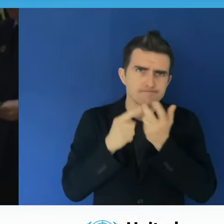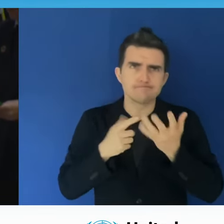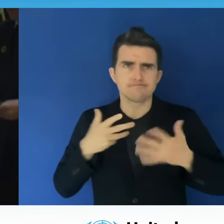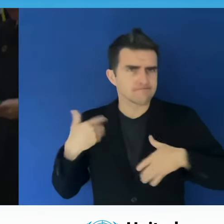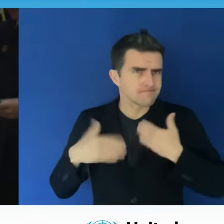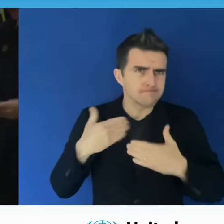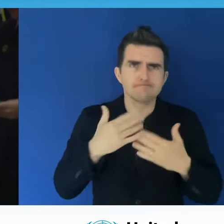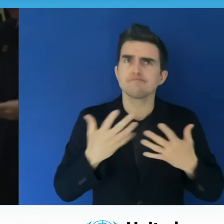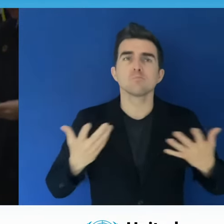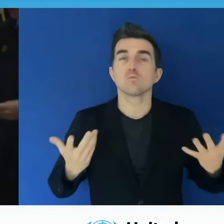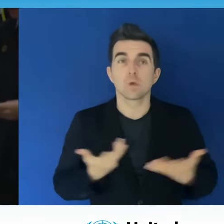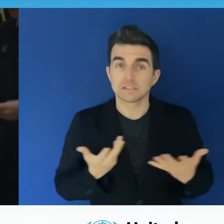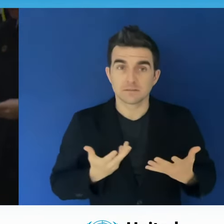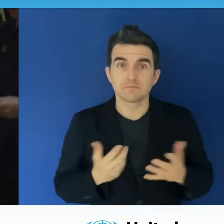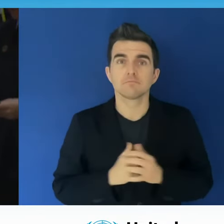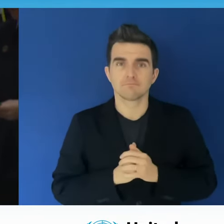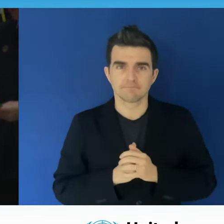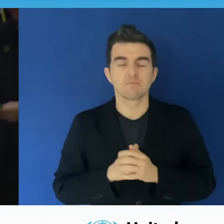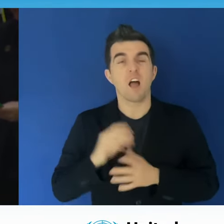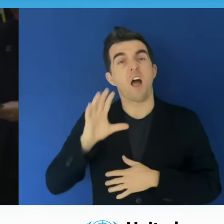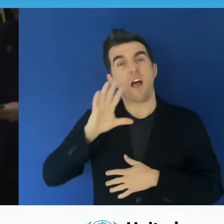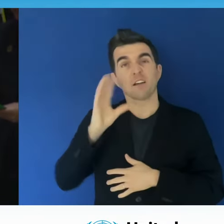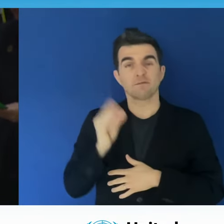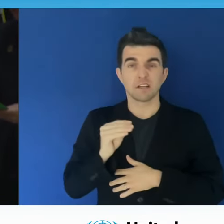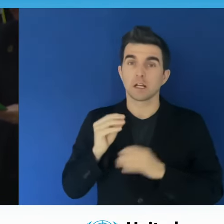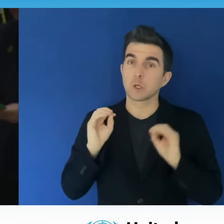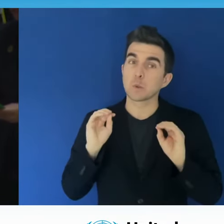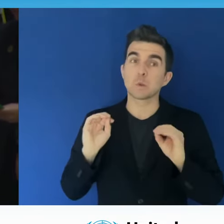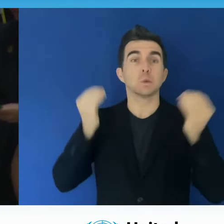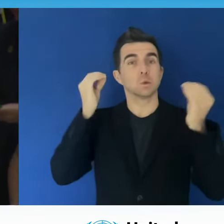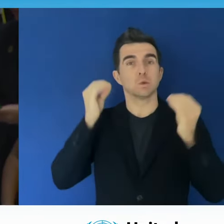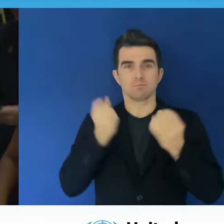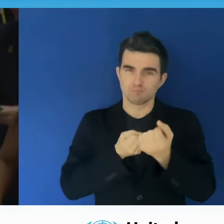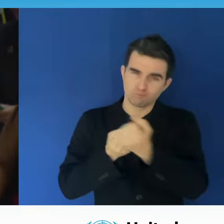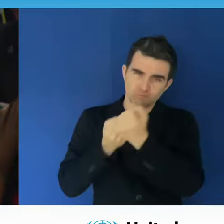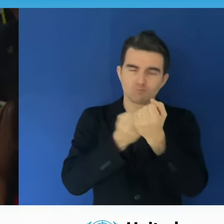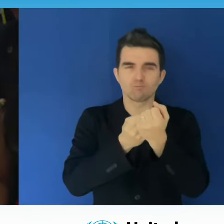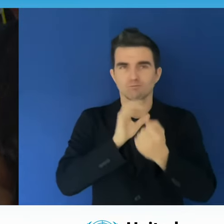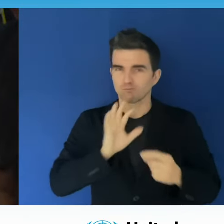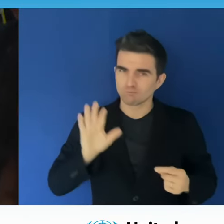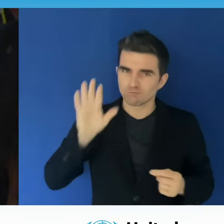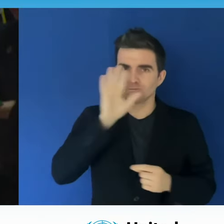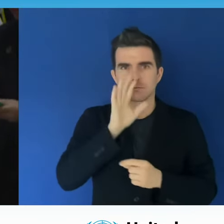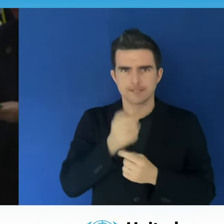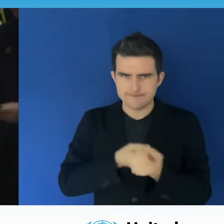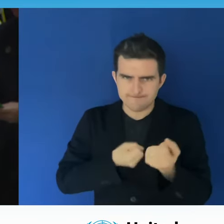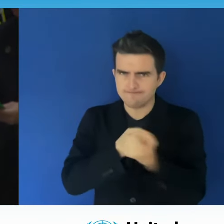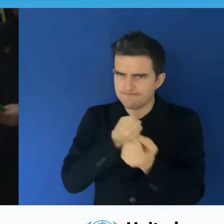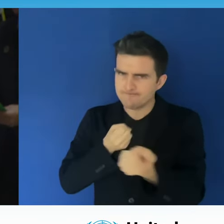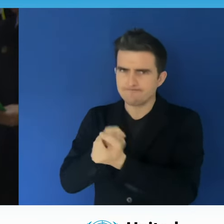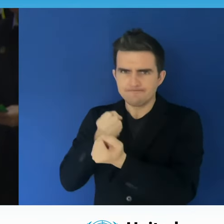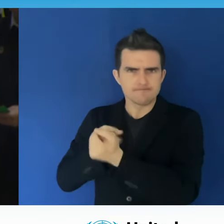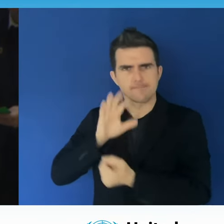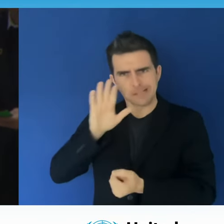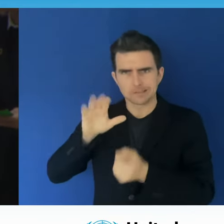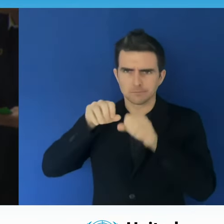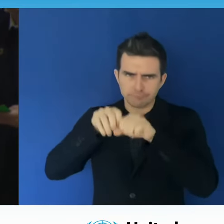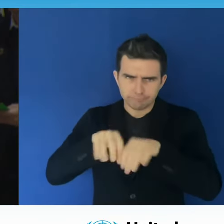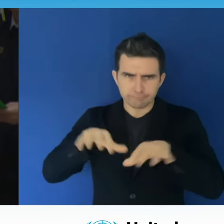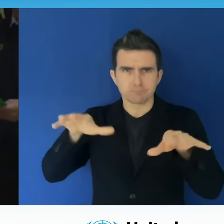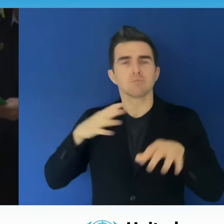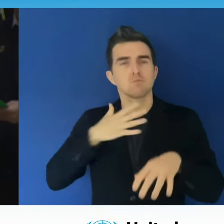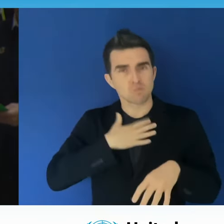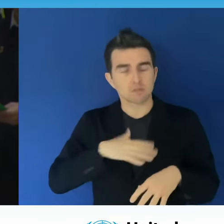African Continental Free Trade Agreement work for Africa's young people to help them grow their